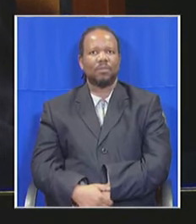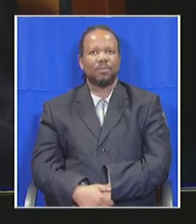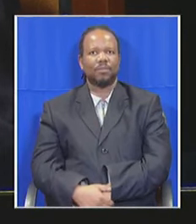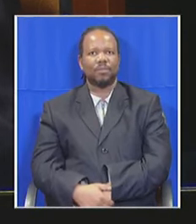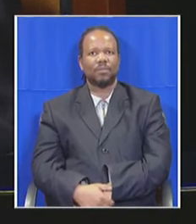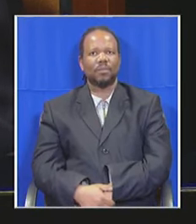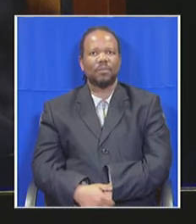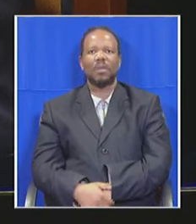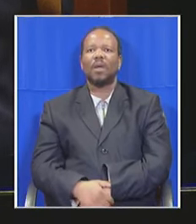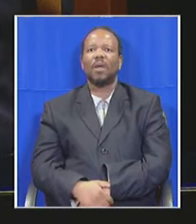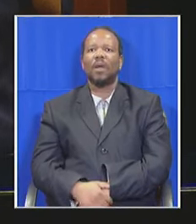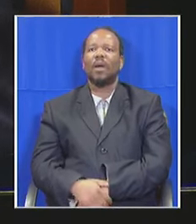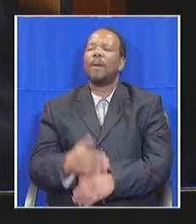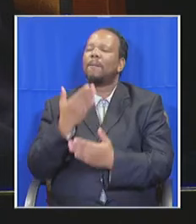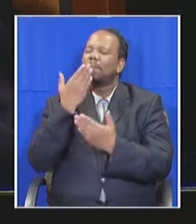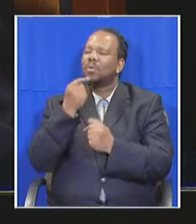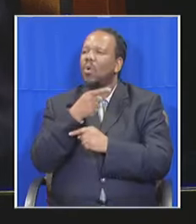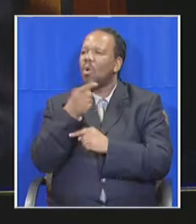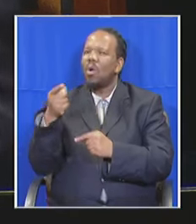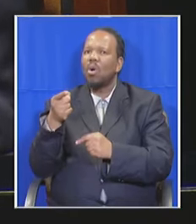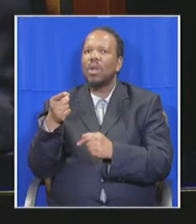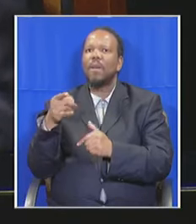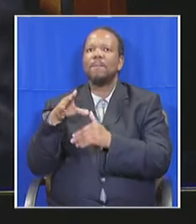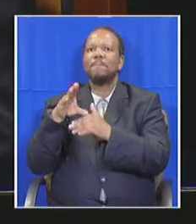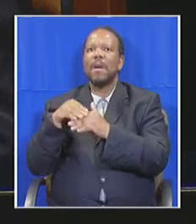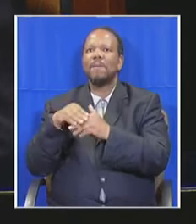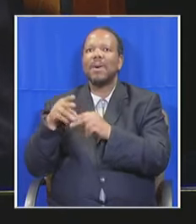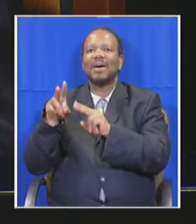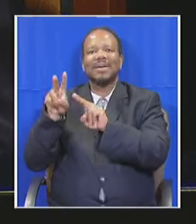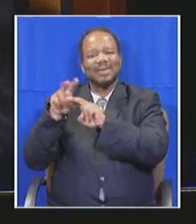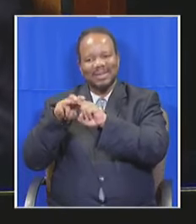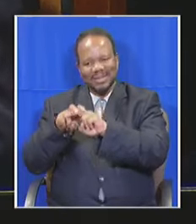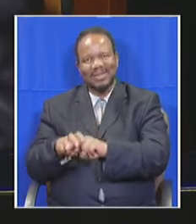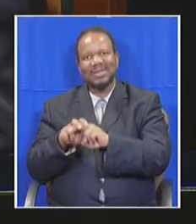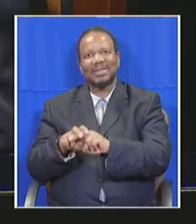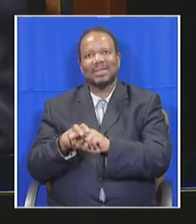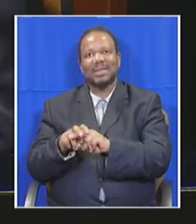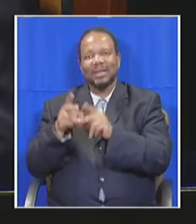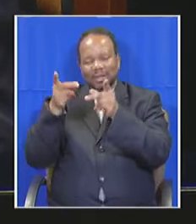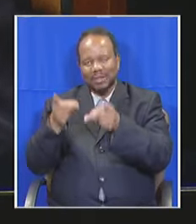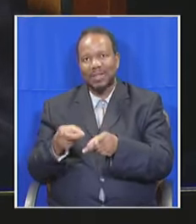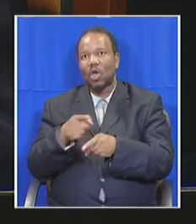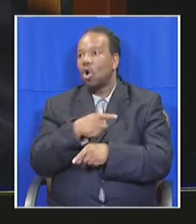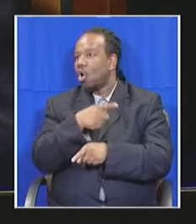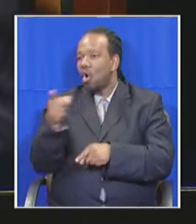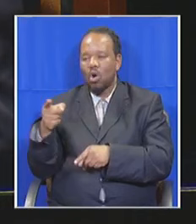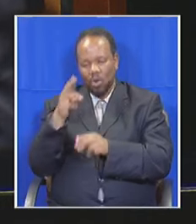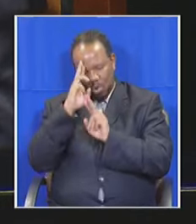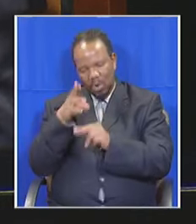All members must settle down and listen to the debate. That's what I'm ruling on here. Please order, honorable